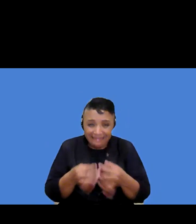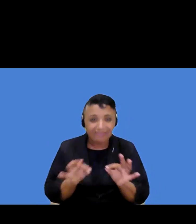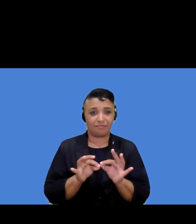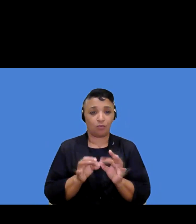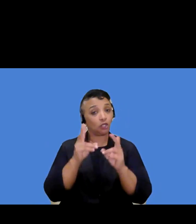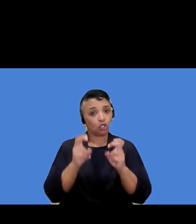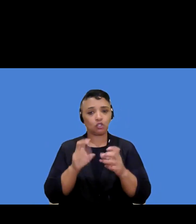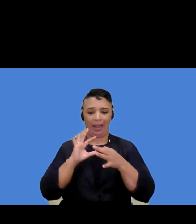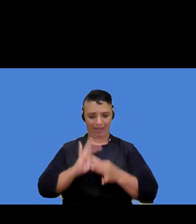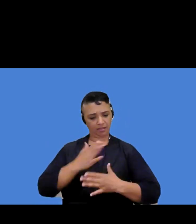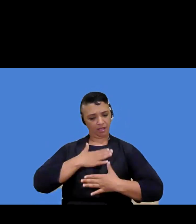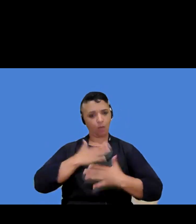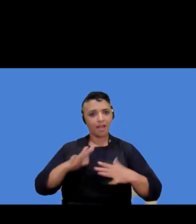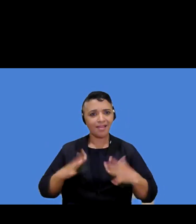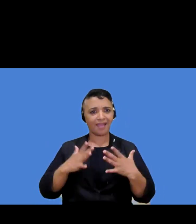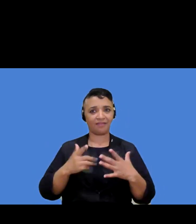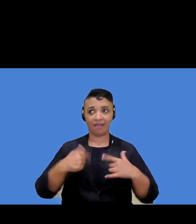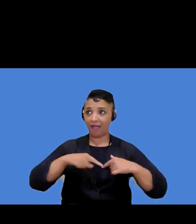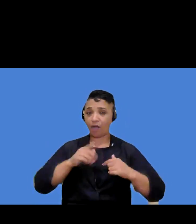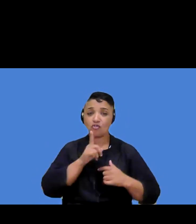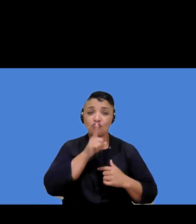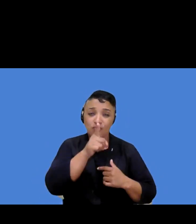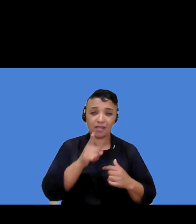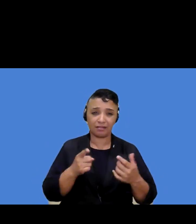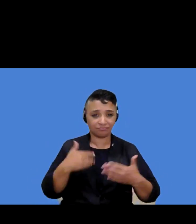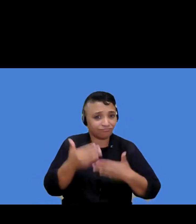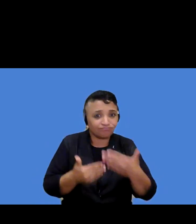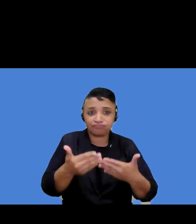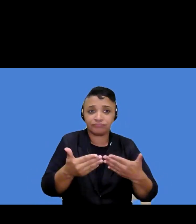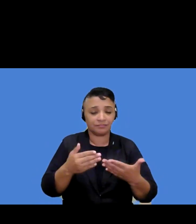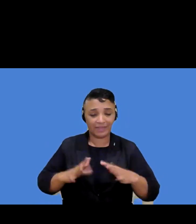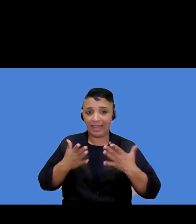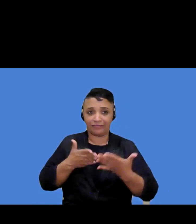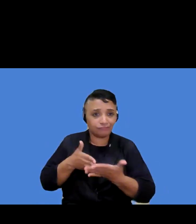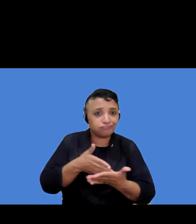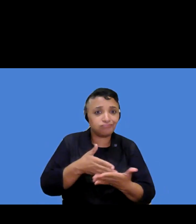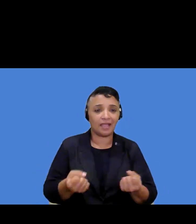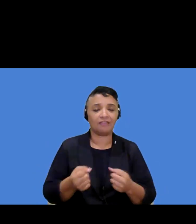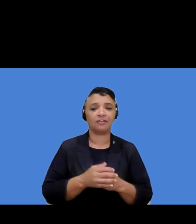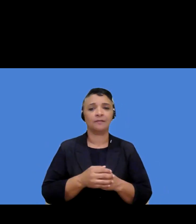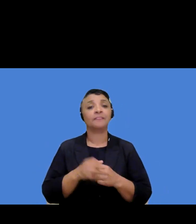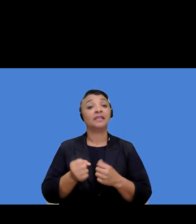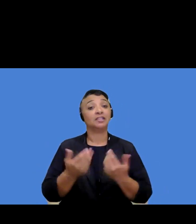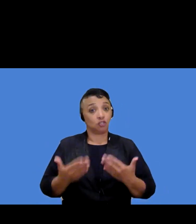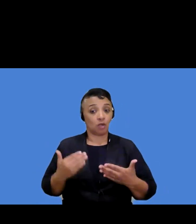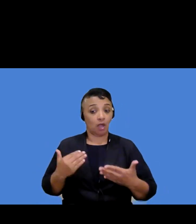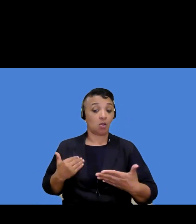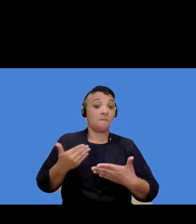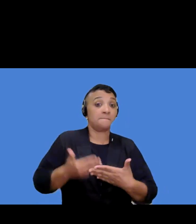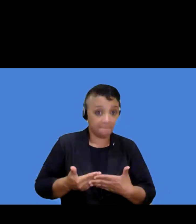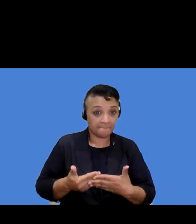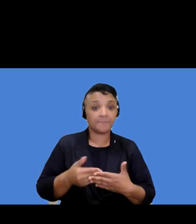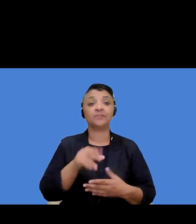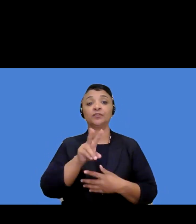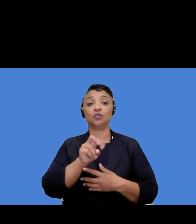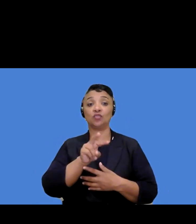with our lives and our realities and our challenges that we face. So coming up to this summit, in the upcoming